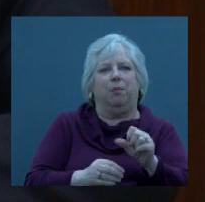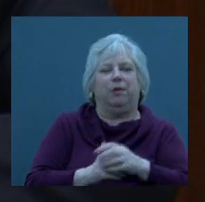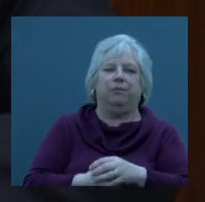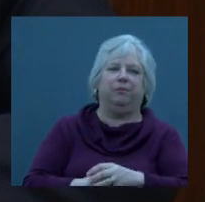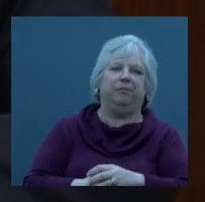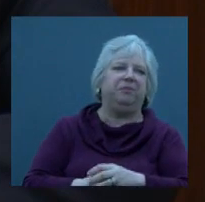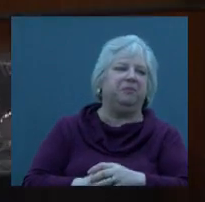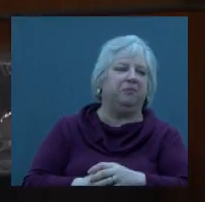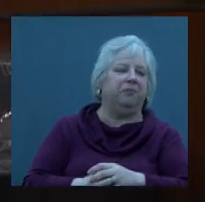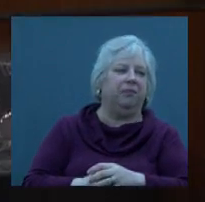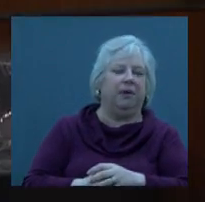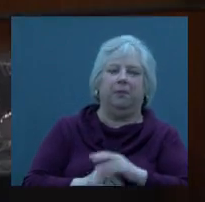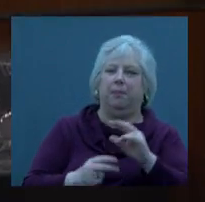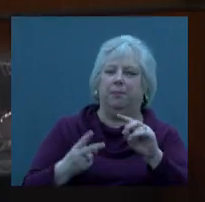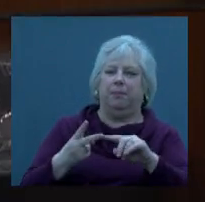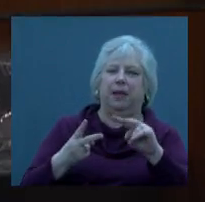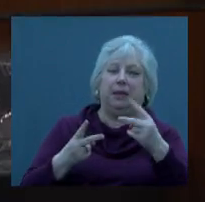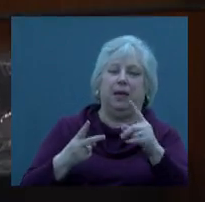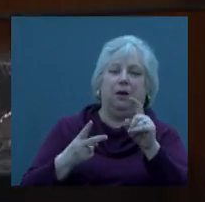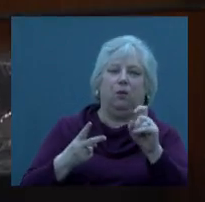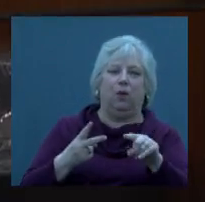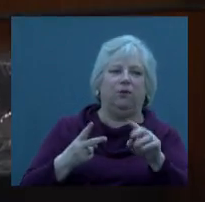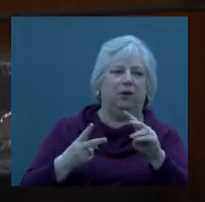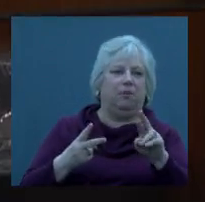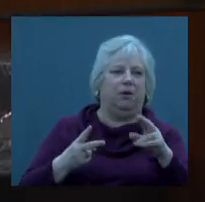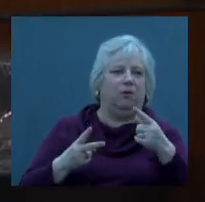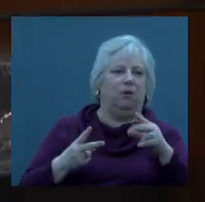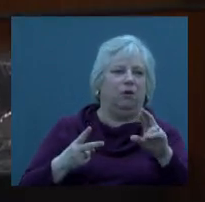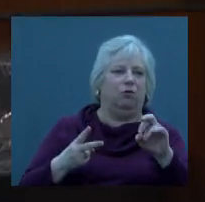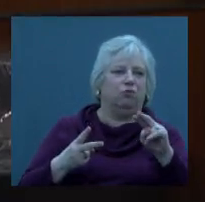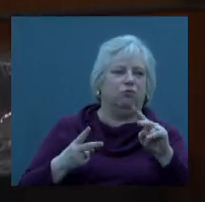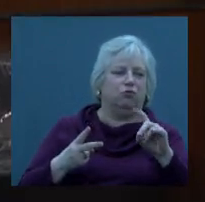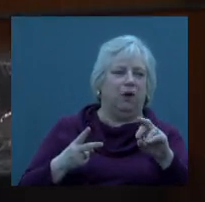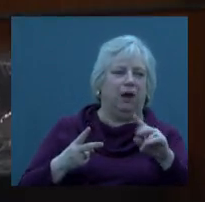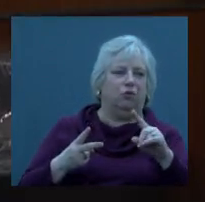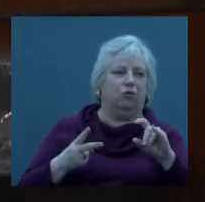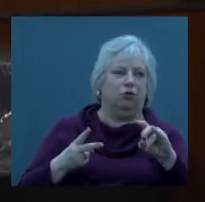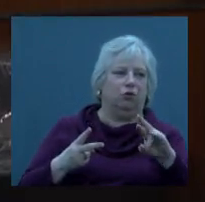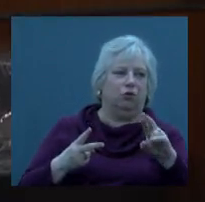second question, Mr. Vandergriff, I'm going to put you on the spot for a second.